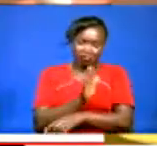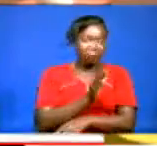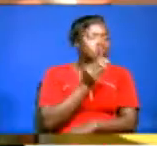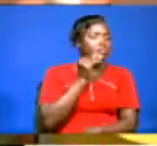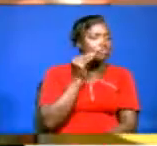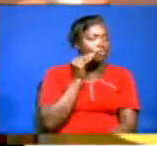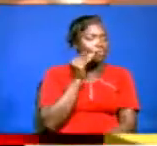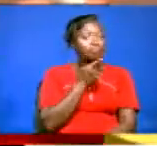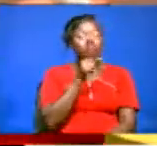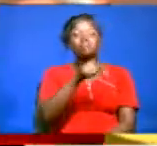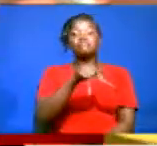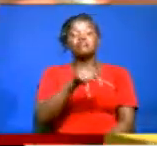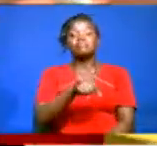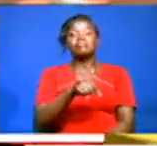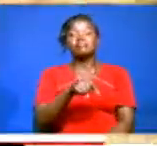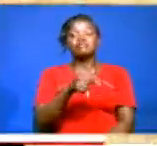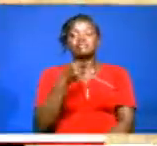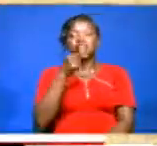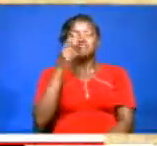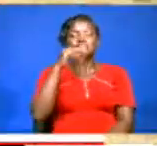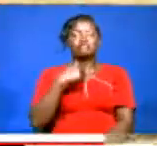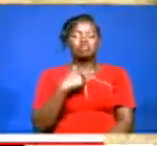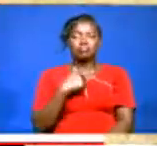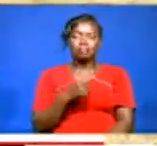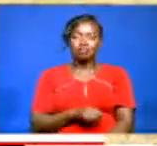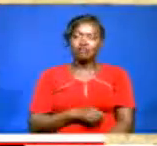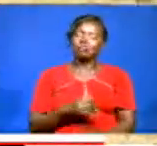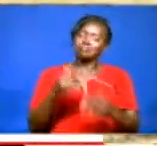So siku ya leo ndio naweza sema imekuwa fun kwangu.